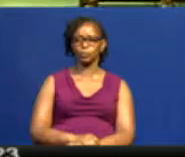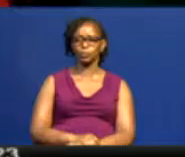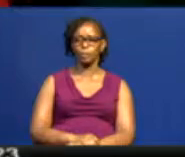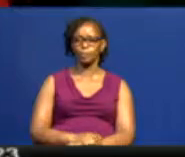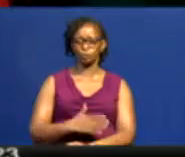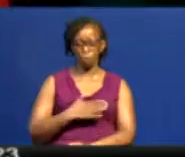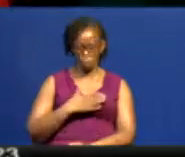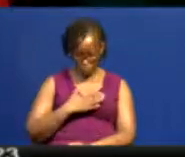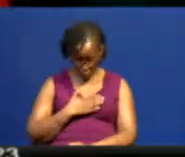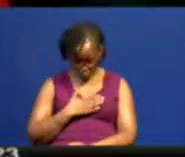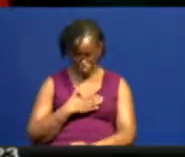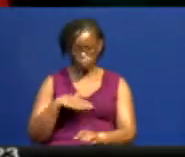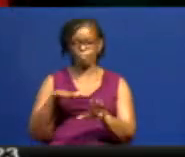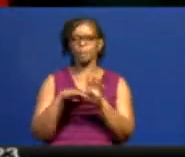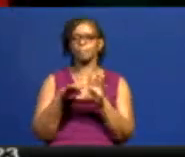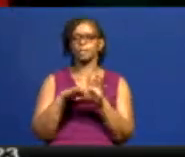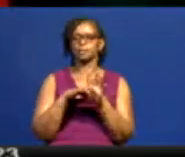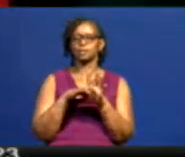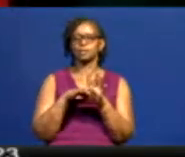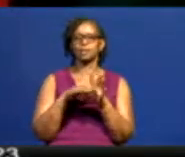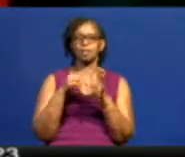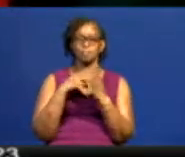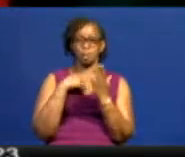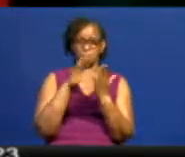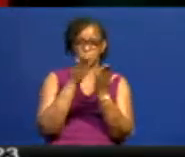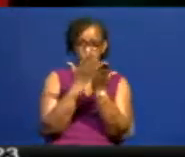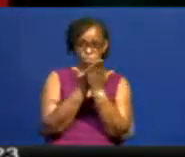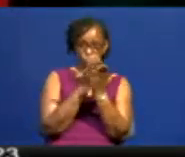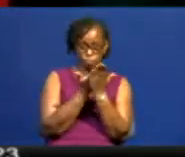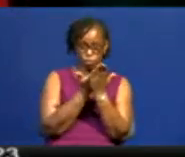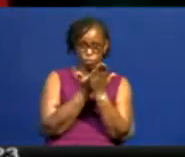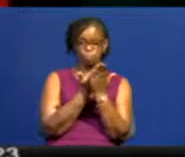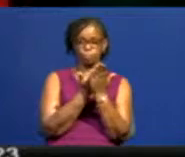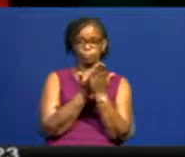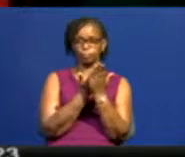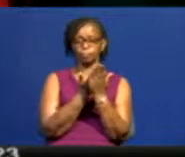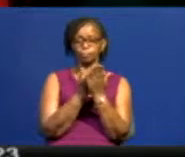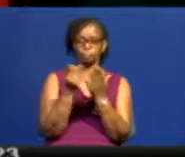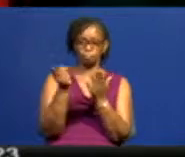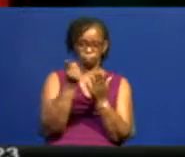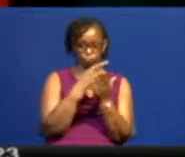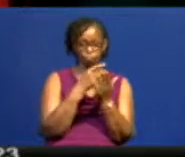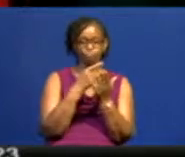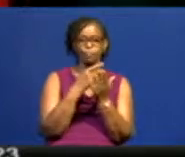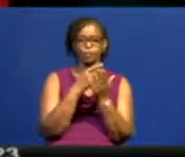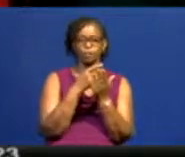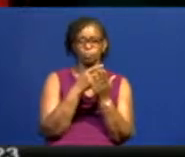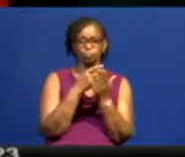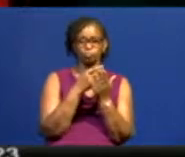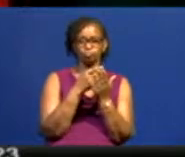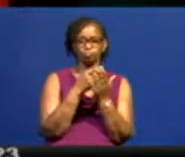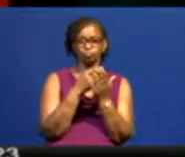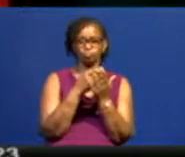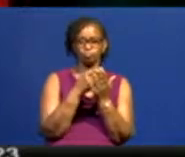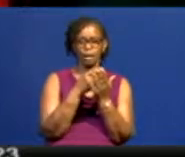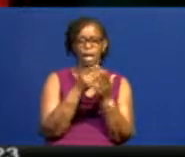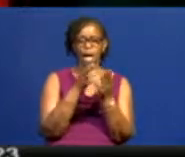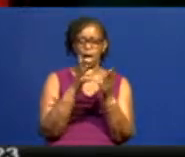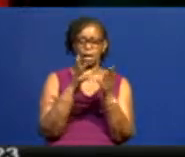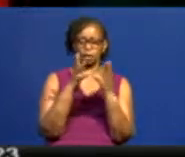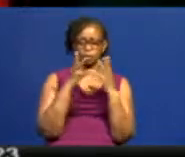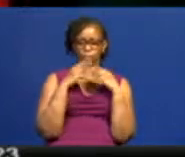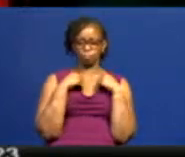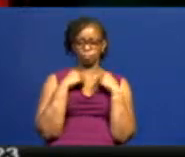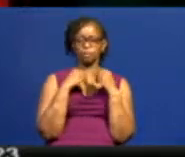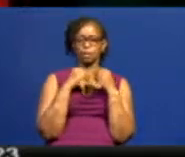Honorable members, I now propose the question that this House adopts the report of the Departmental